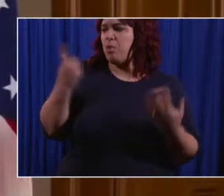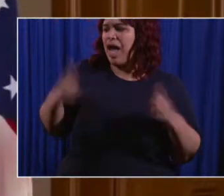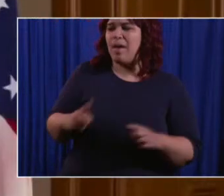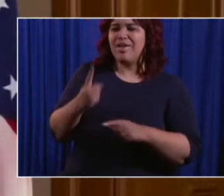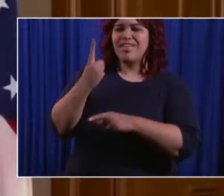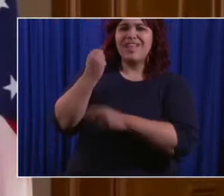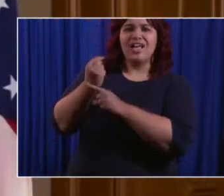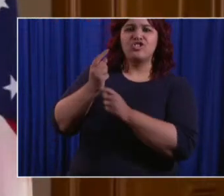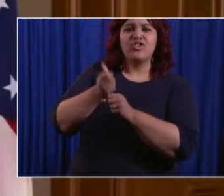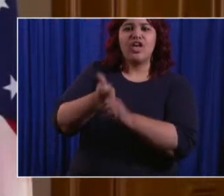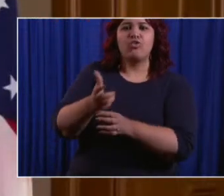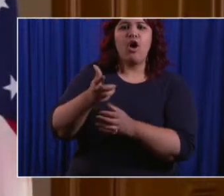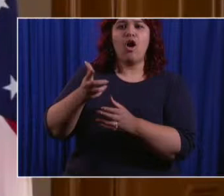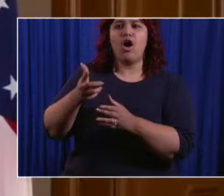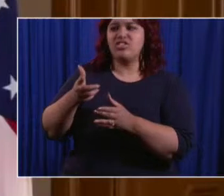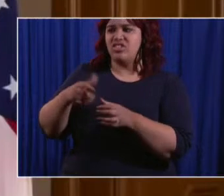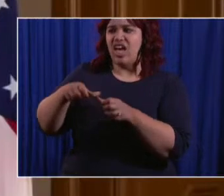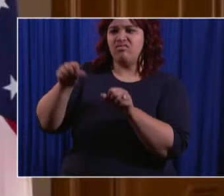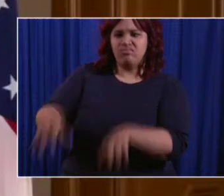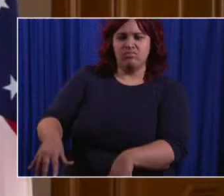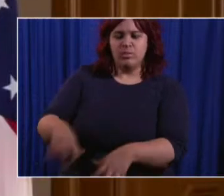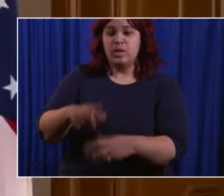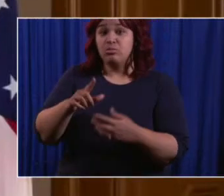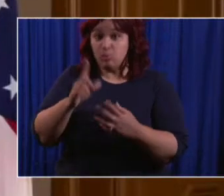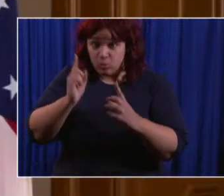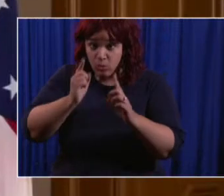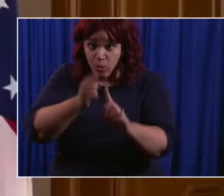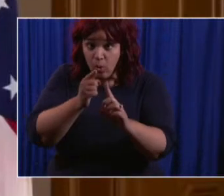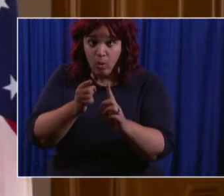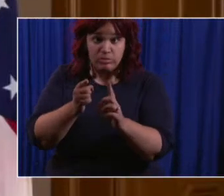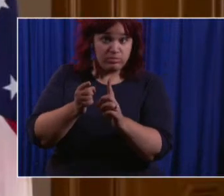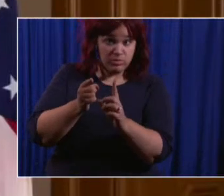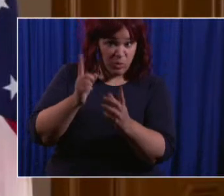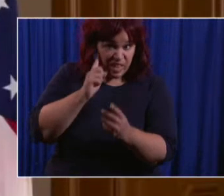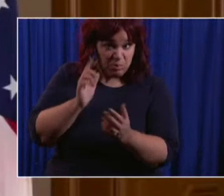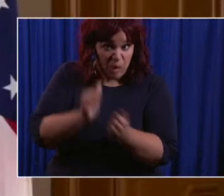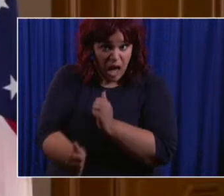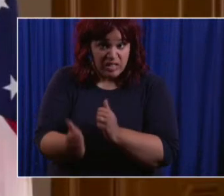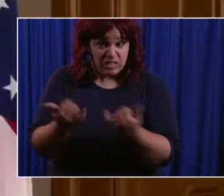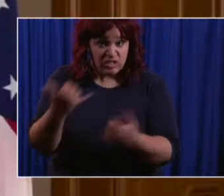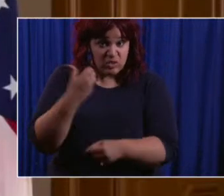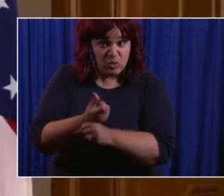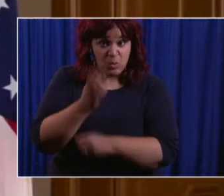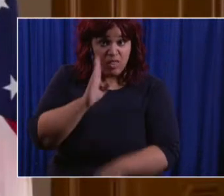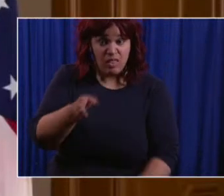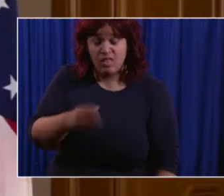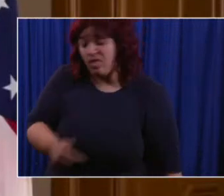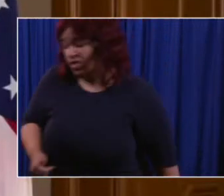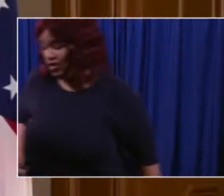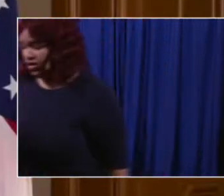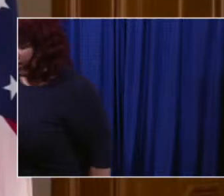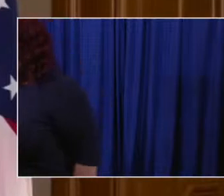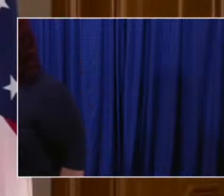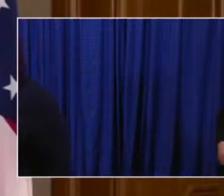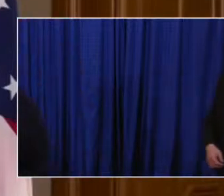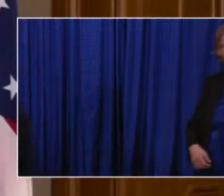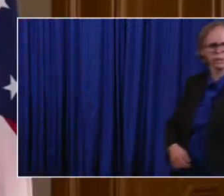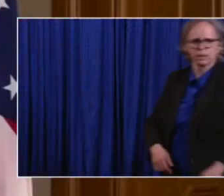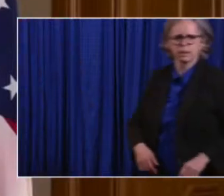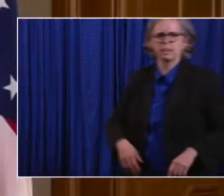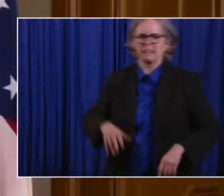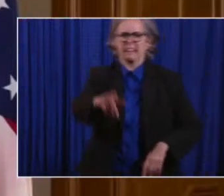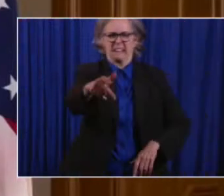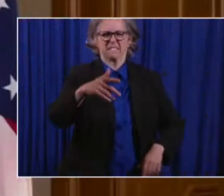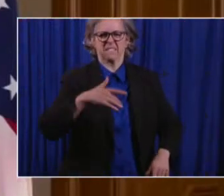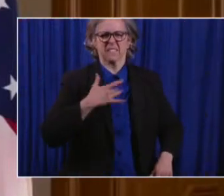think we will get a pass this year. I think that, a lot of work has been done on this bill by members of the legislature. A